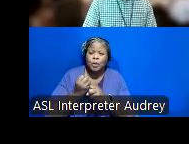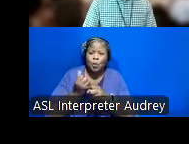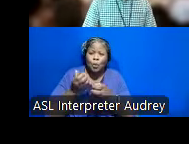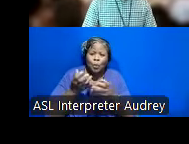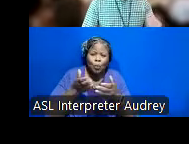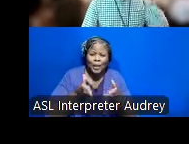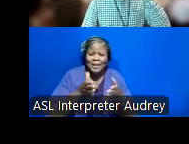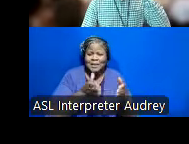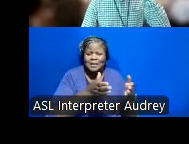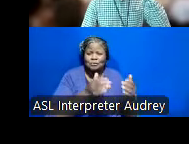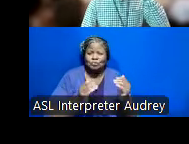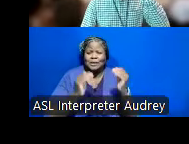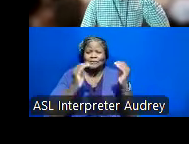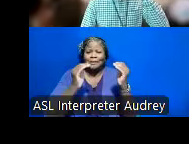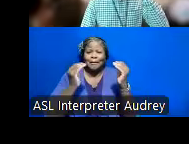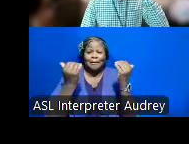case."